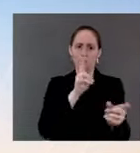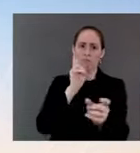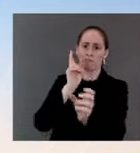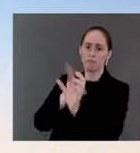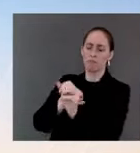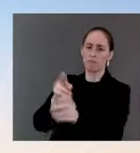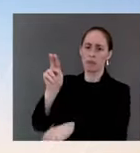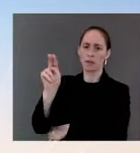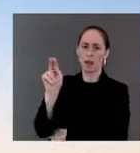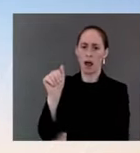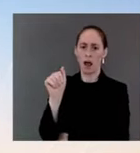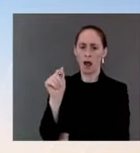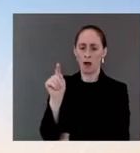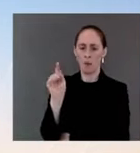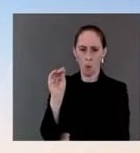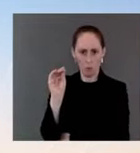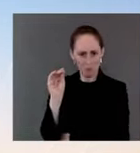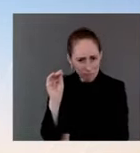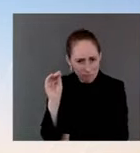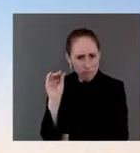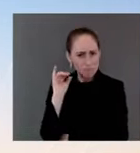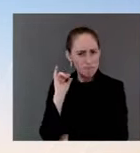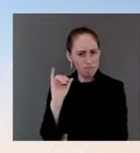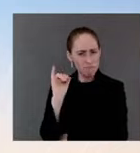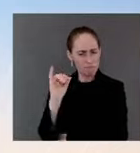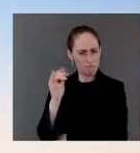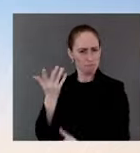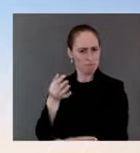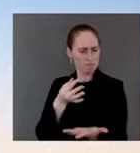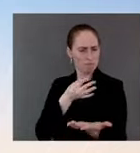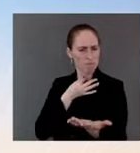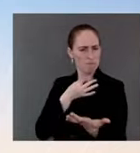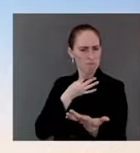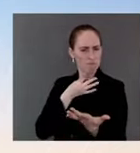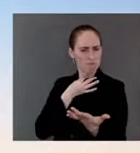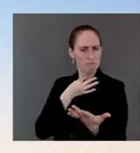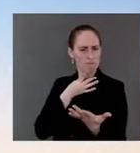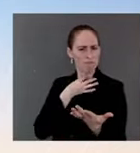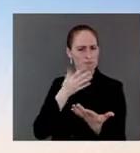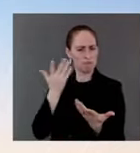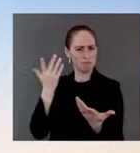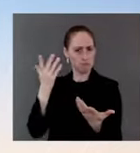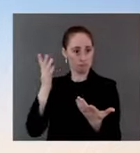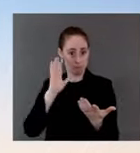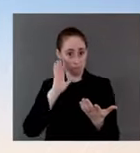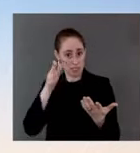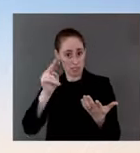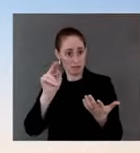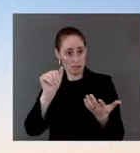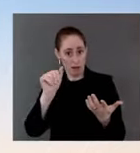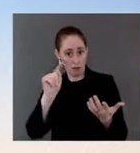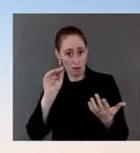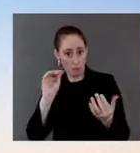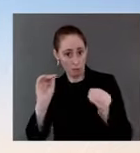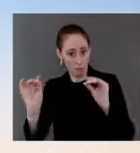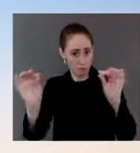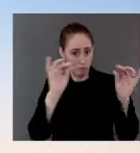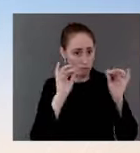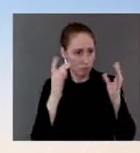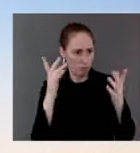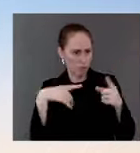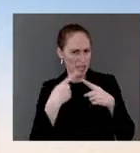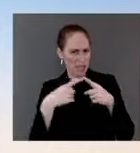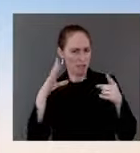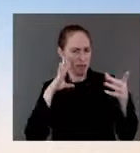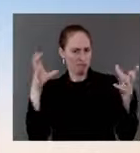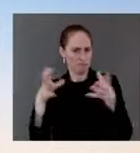when that meeting between the other NATO countries, the U.S. and Russia, will take place? Well, this list, which we have certainly seen, but should not come